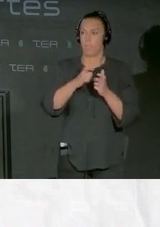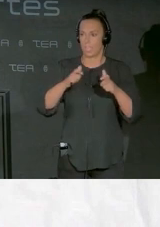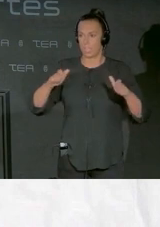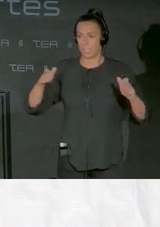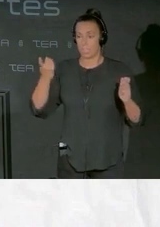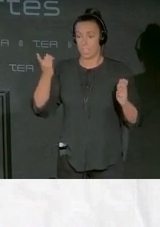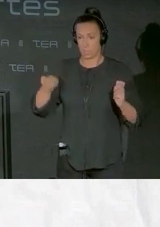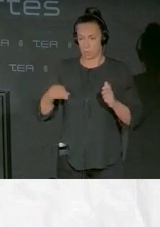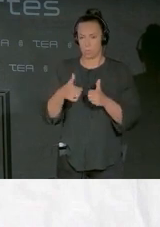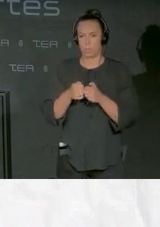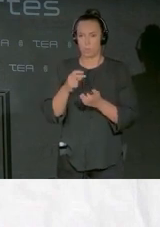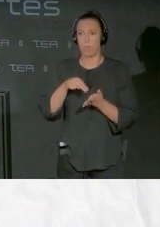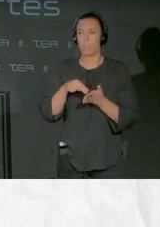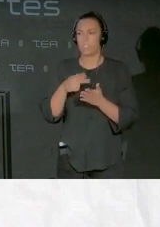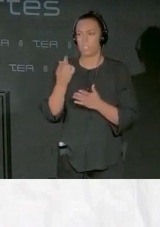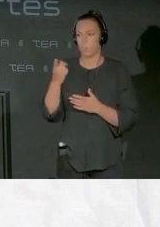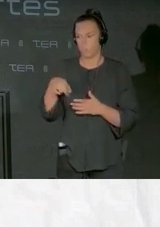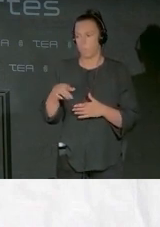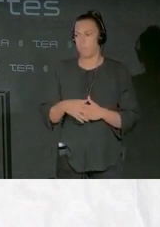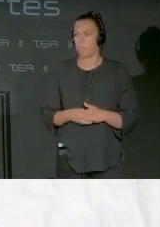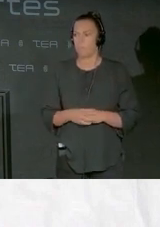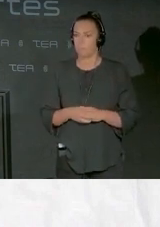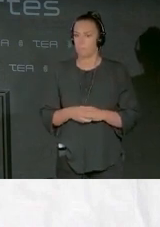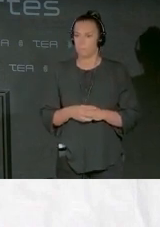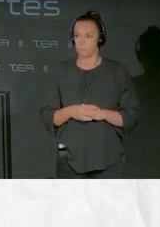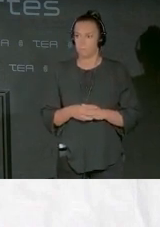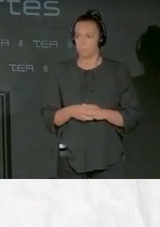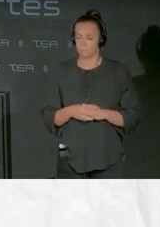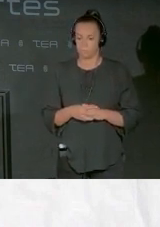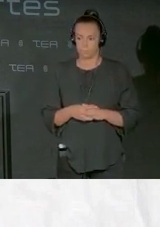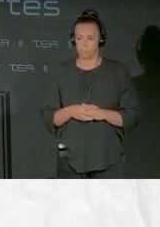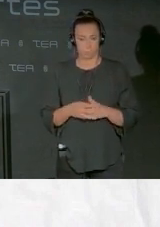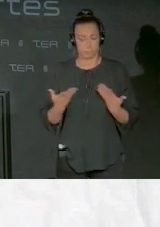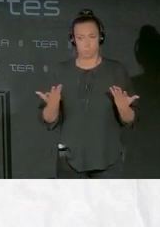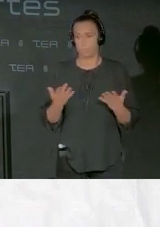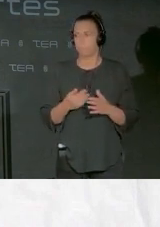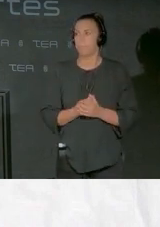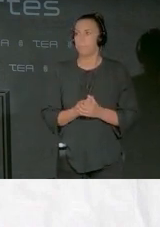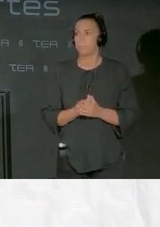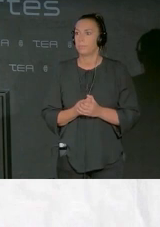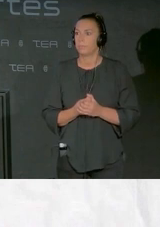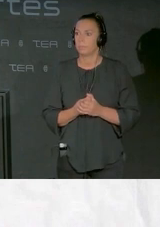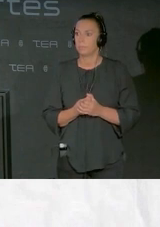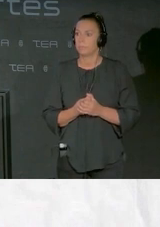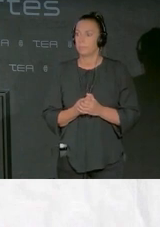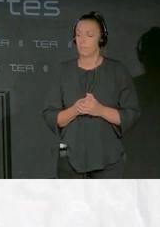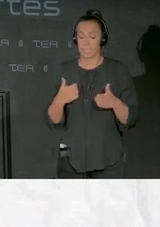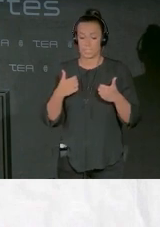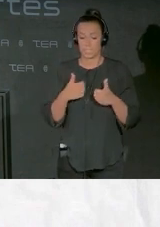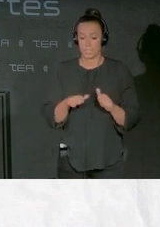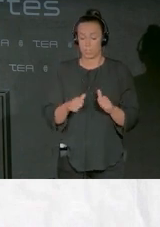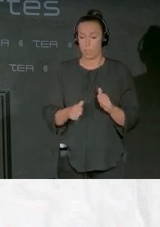keeping its current value, but mobile gaming is really driving the growth at the moment in the industry.